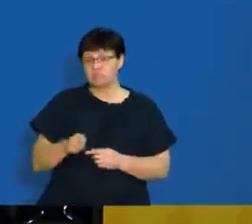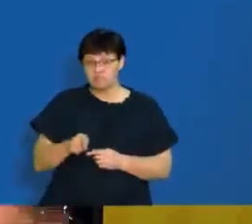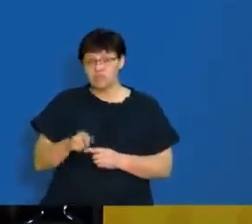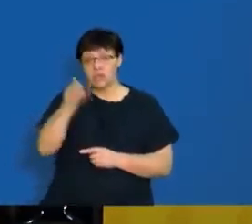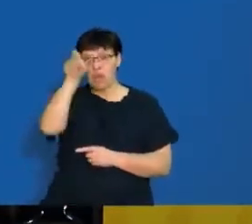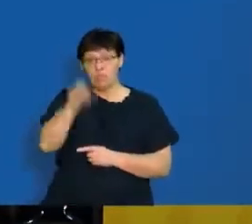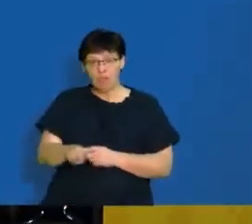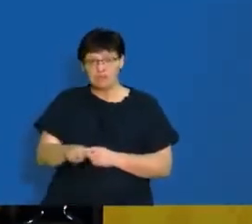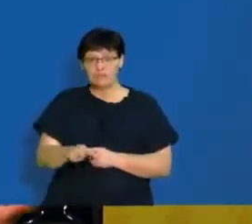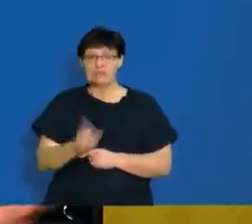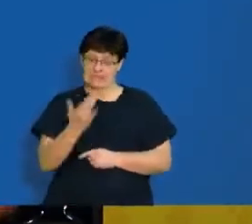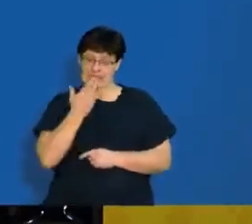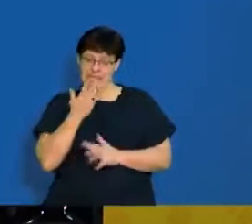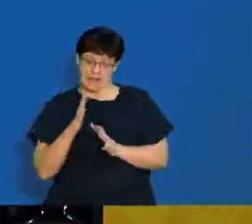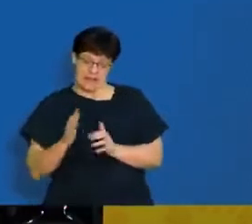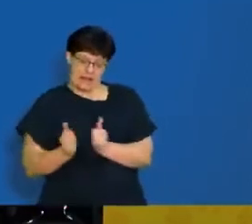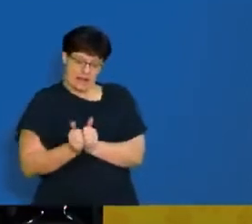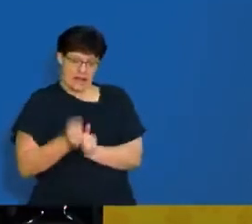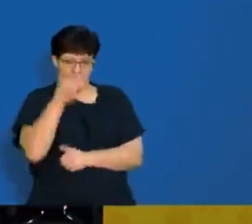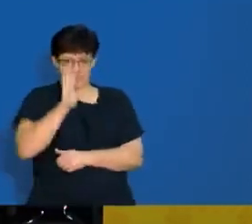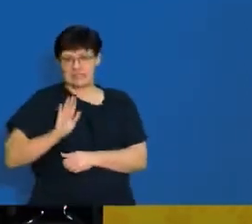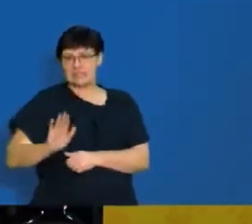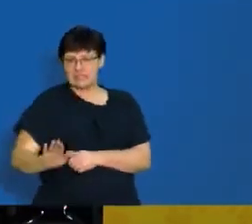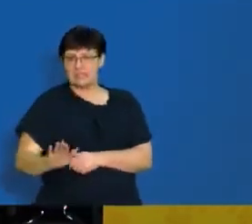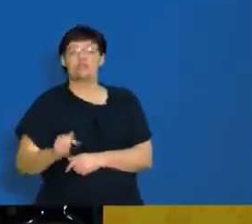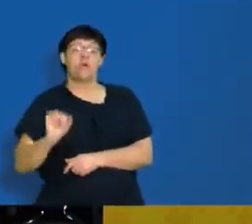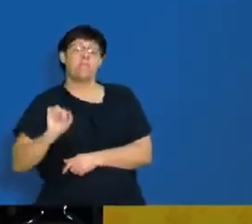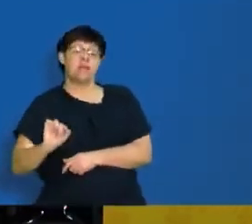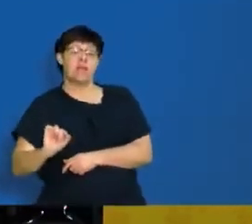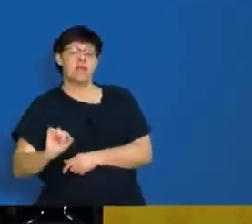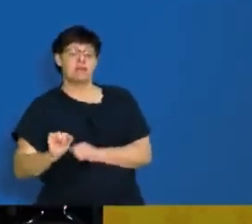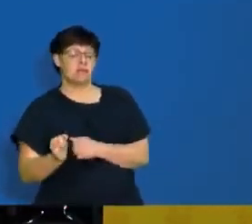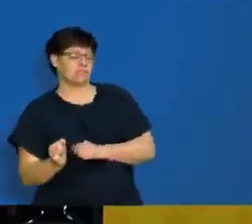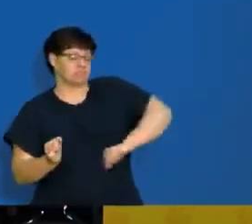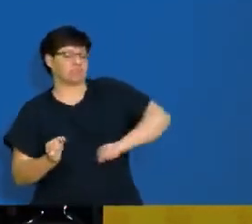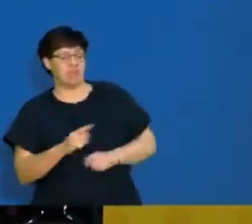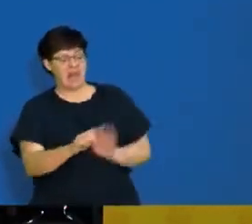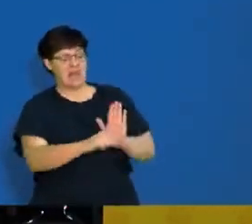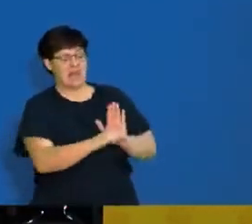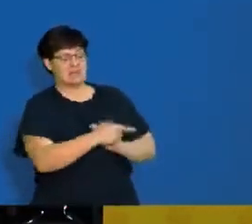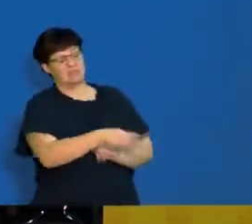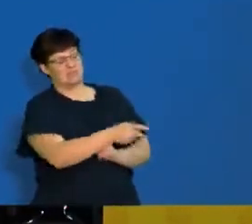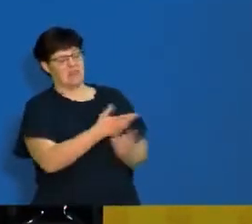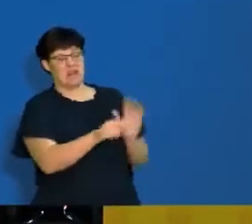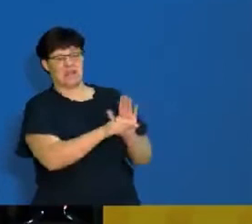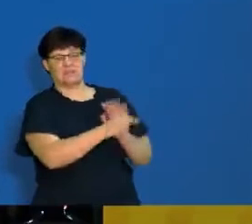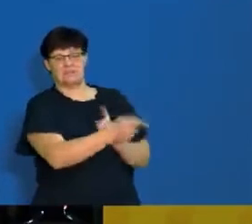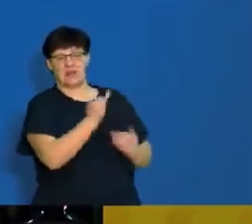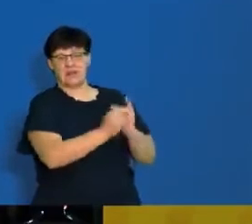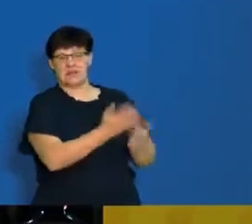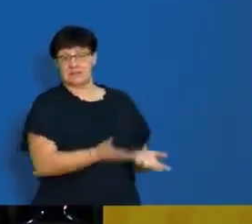person who favored the government. Okay, he is obviously portraying the opposing side in a negative light. So all those